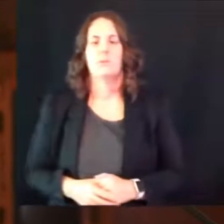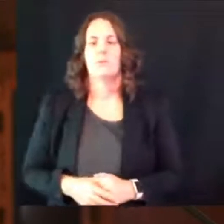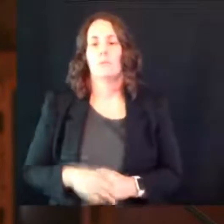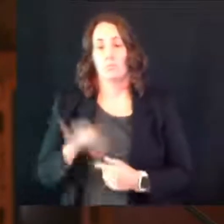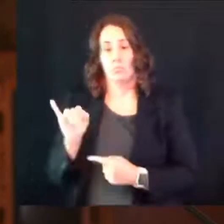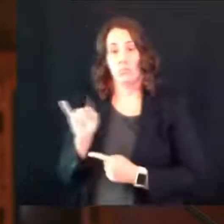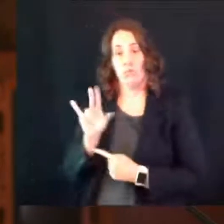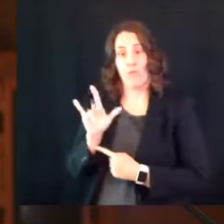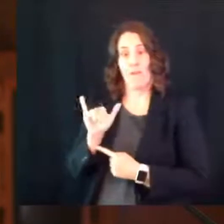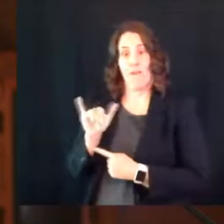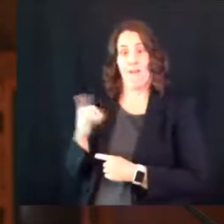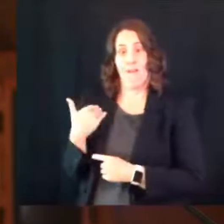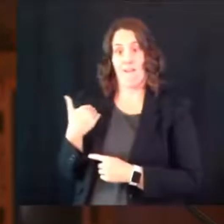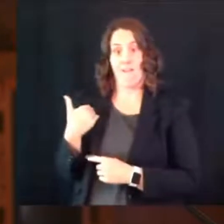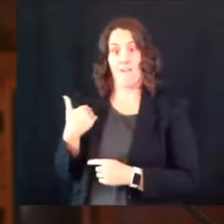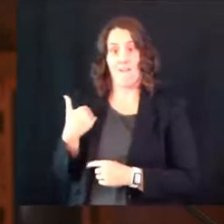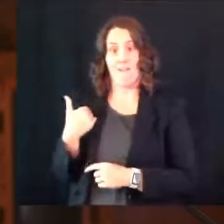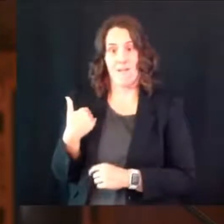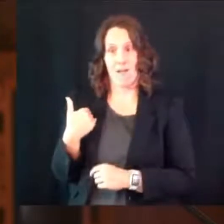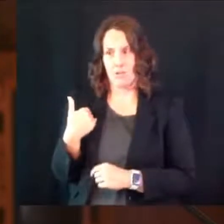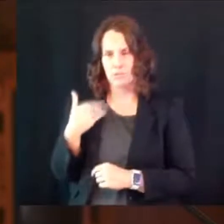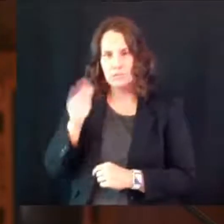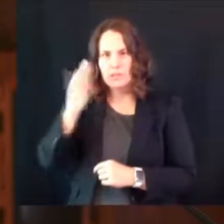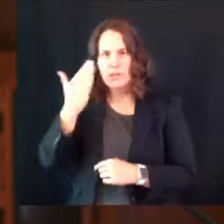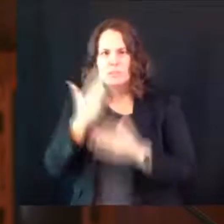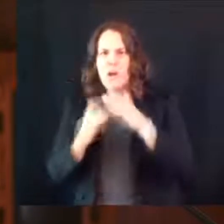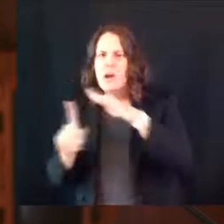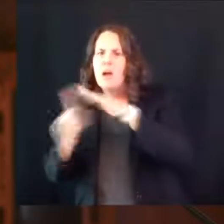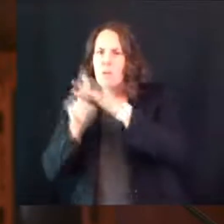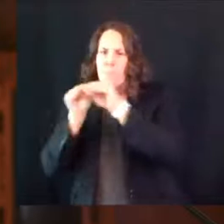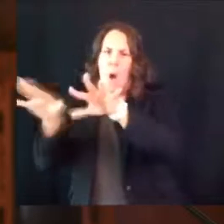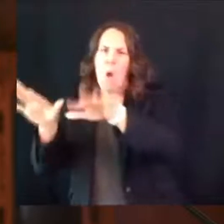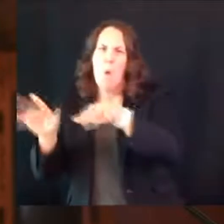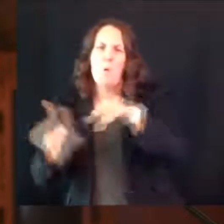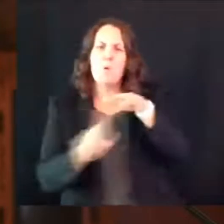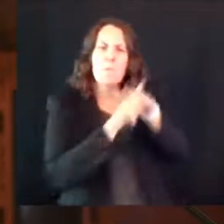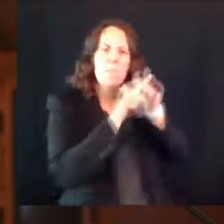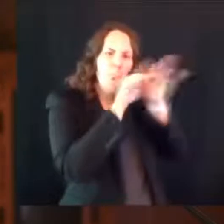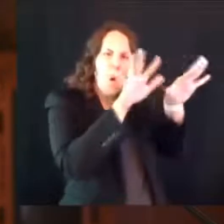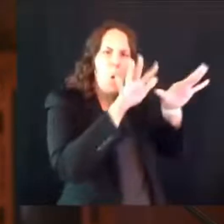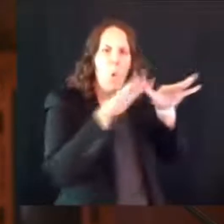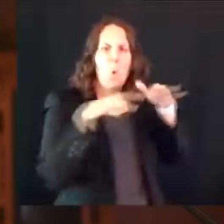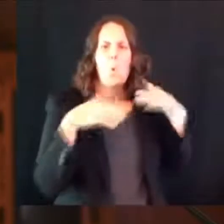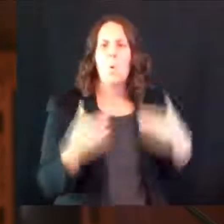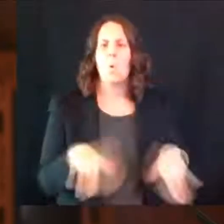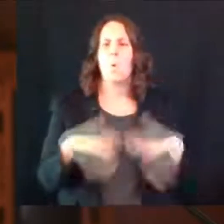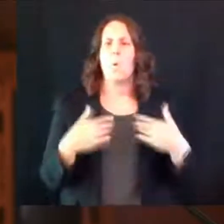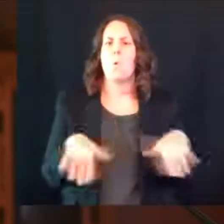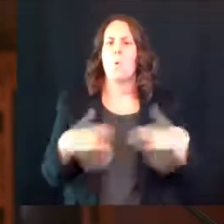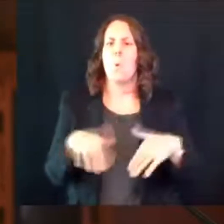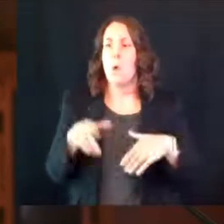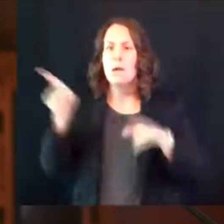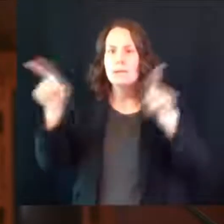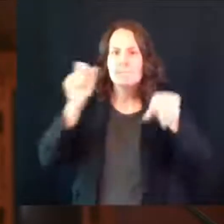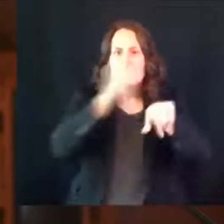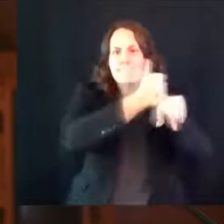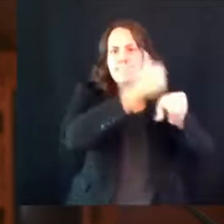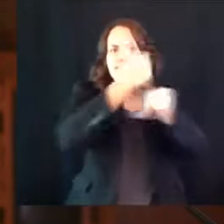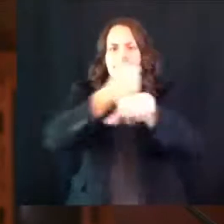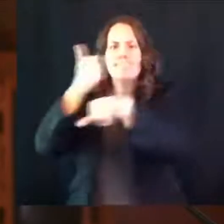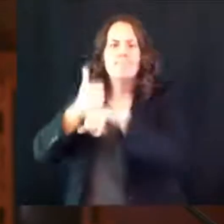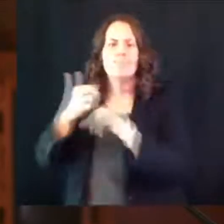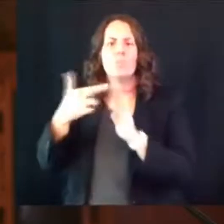strategies. They reduced capacity in bars and restaurants. They did masking orders before the statewide order, and